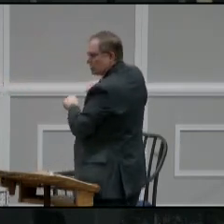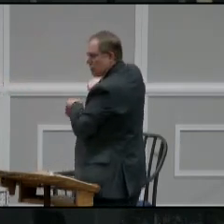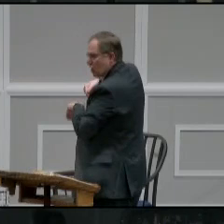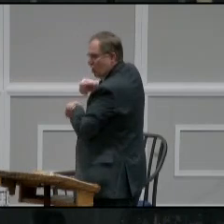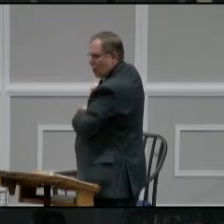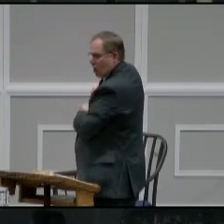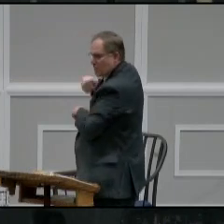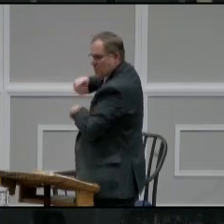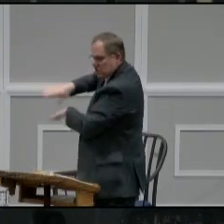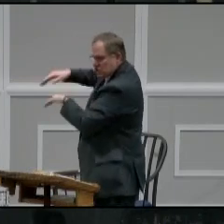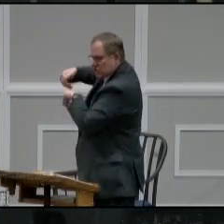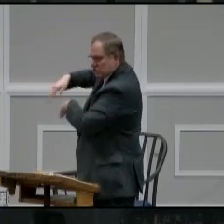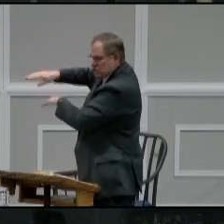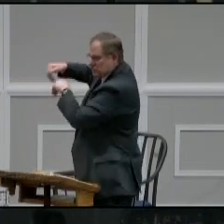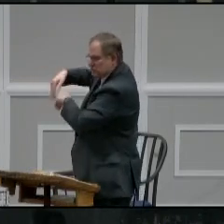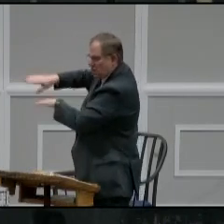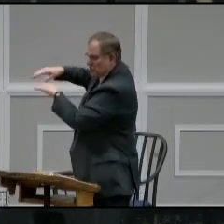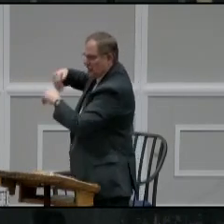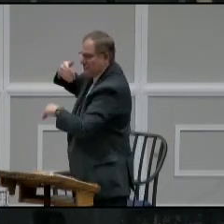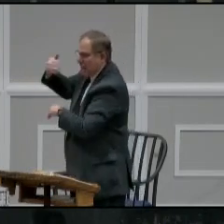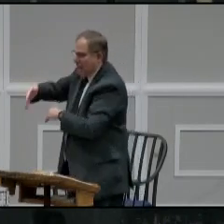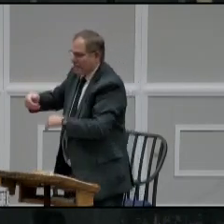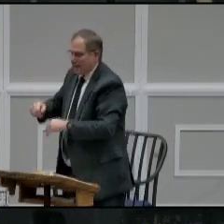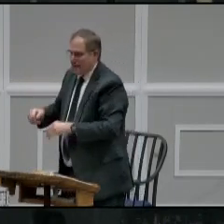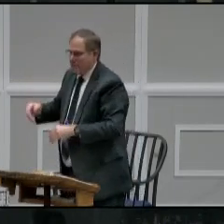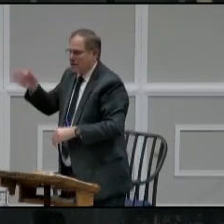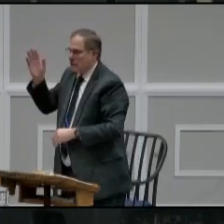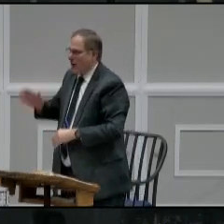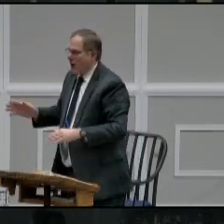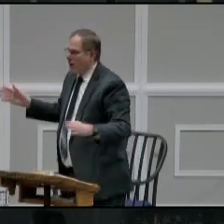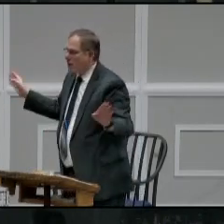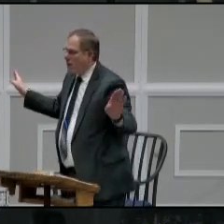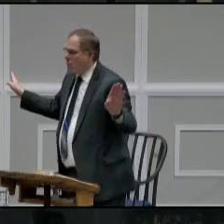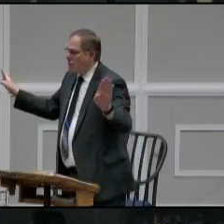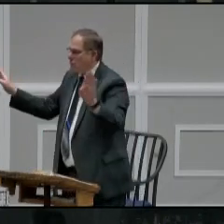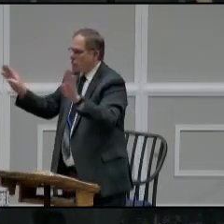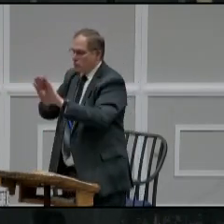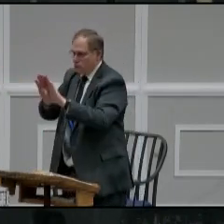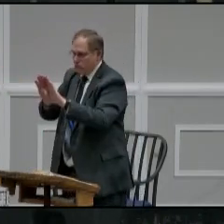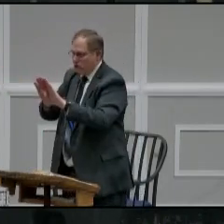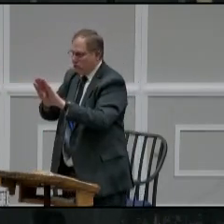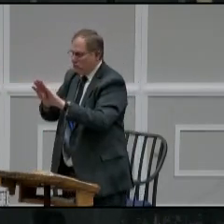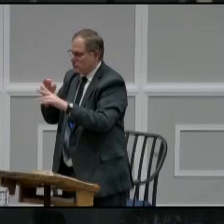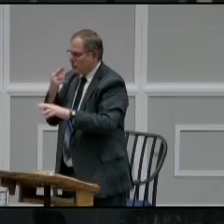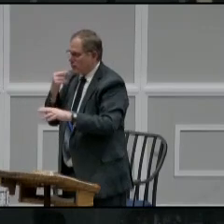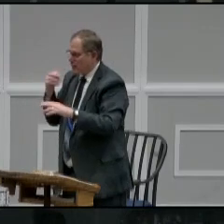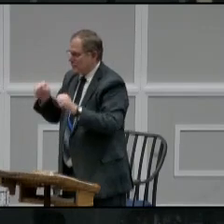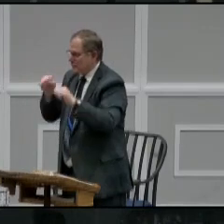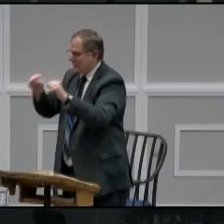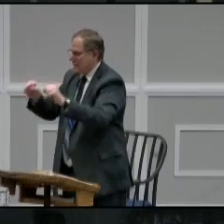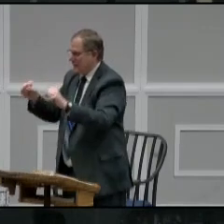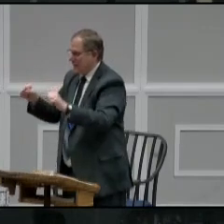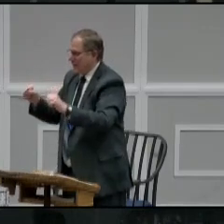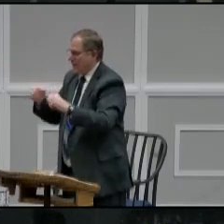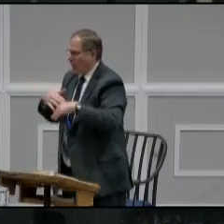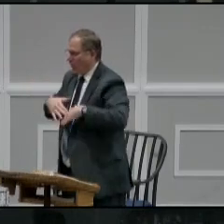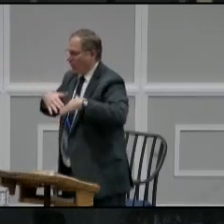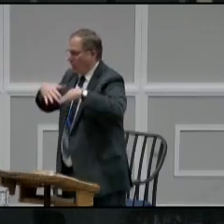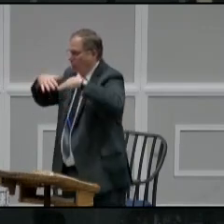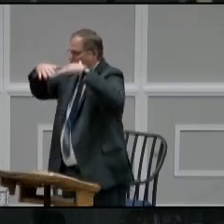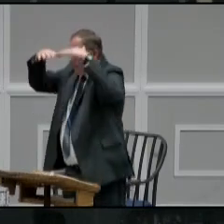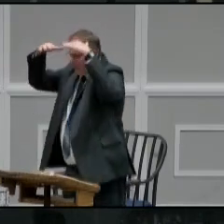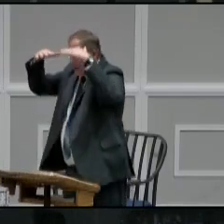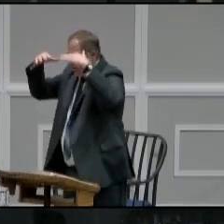It sums it up real well. Insidious has the idea of sneaky. It comes up slowly and causes great